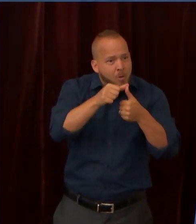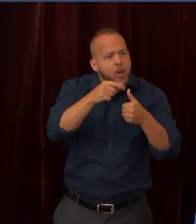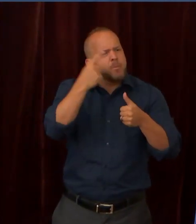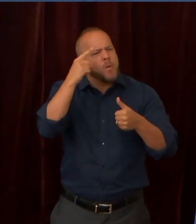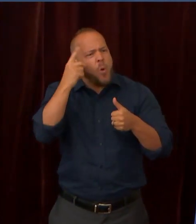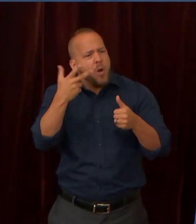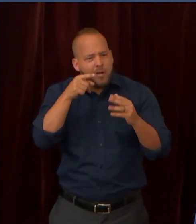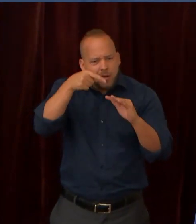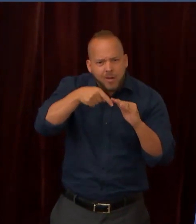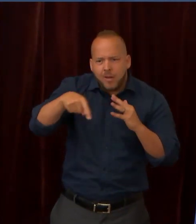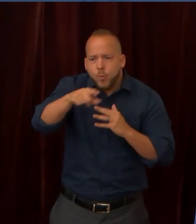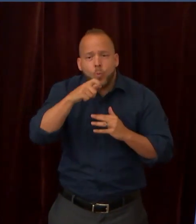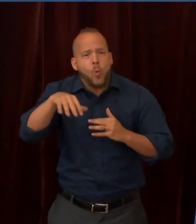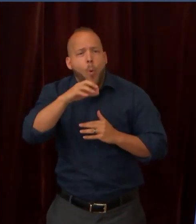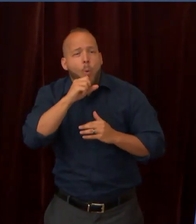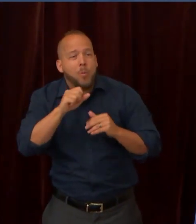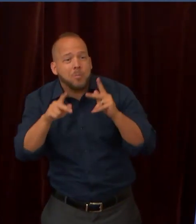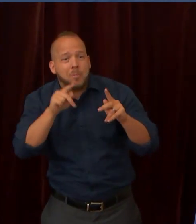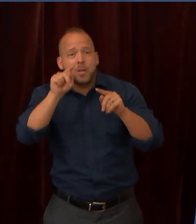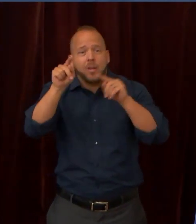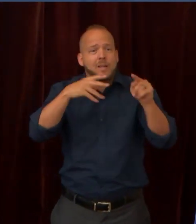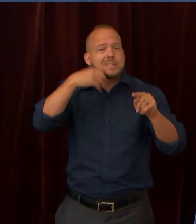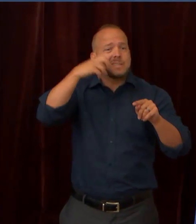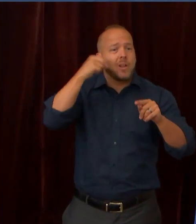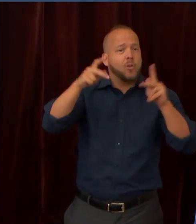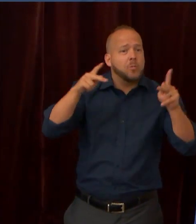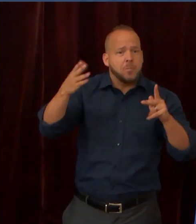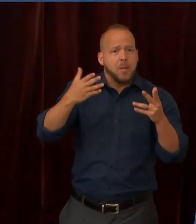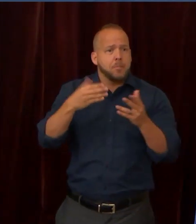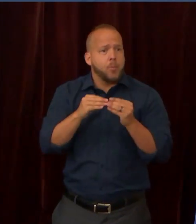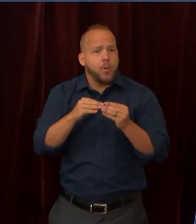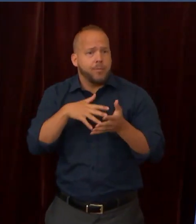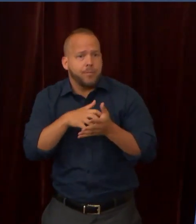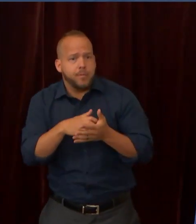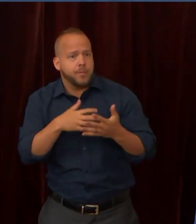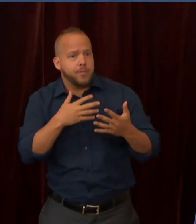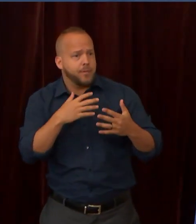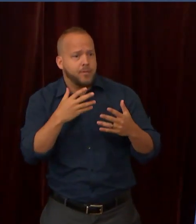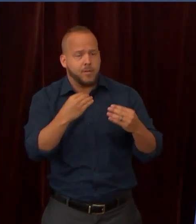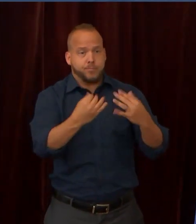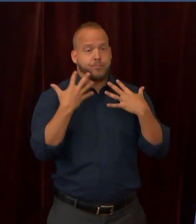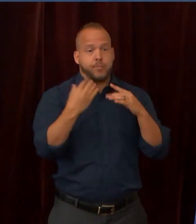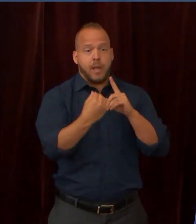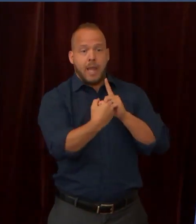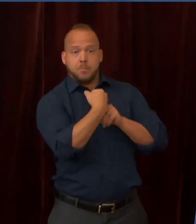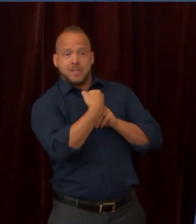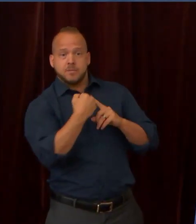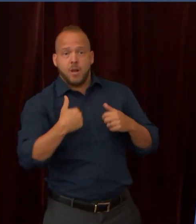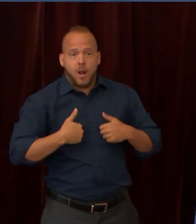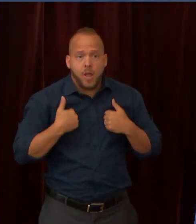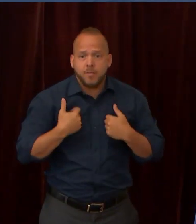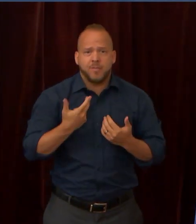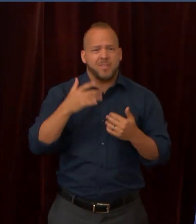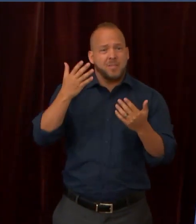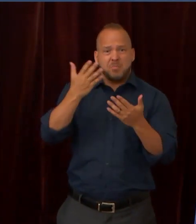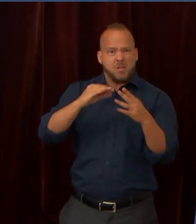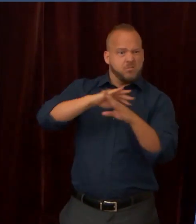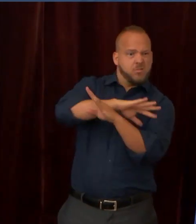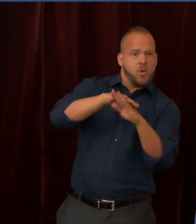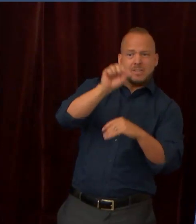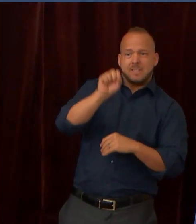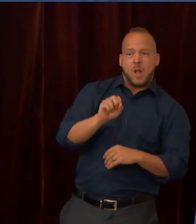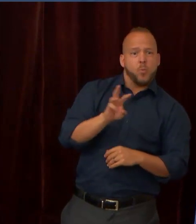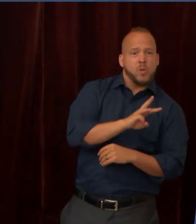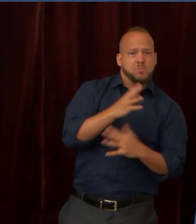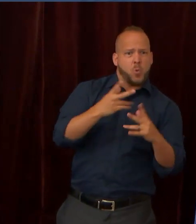further. In the northwest part of Washington where I serve, which includes the most cases of COVID deaths in the state, I